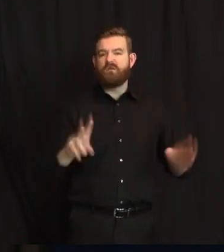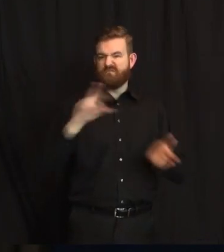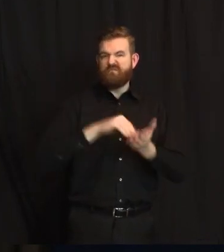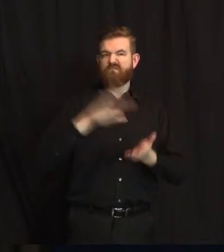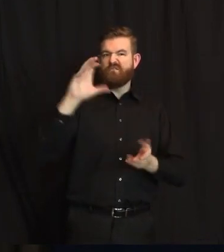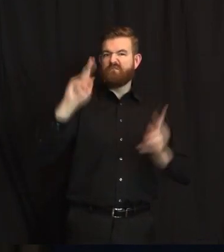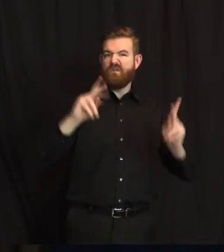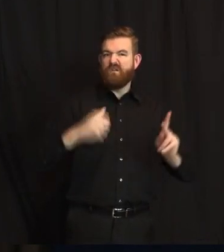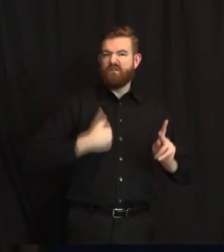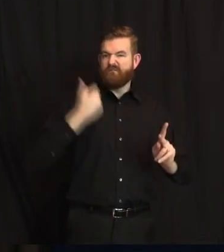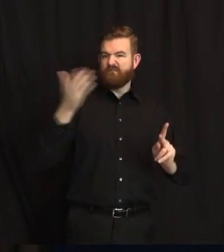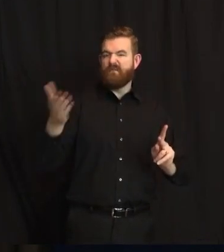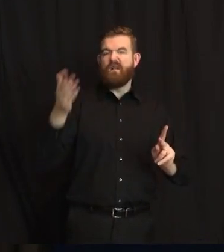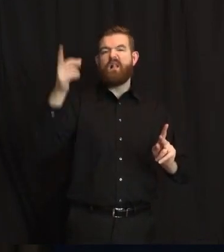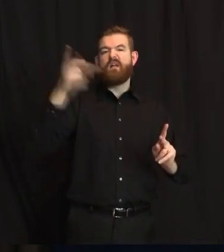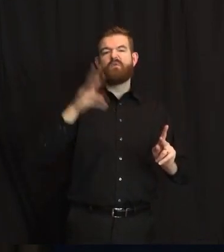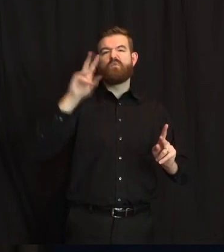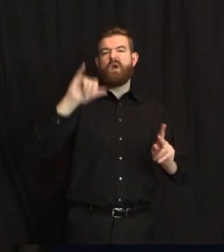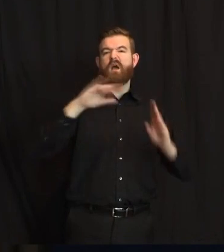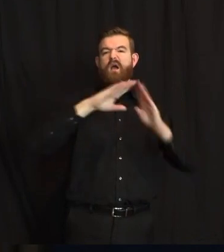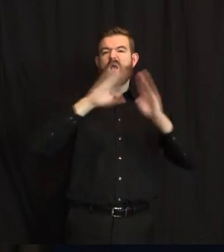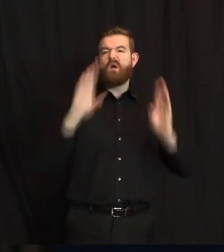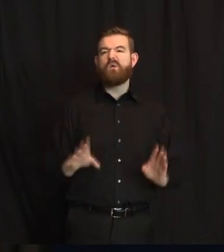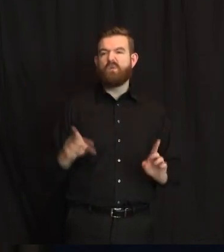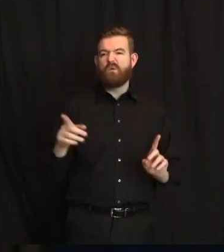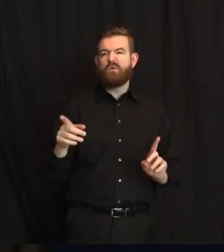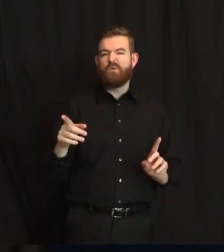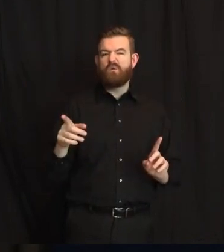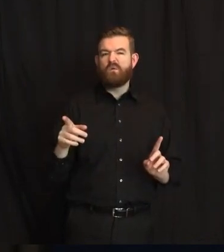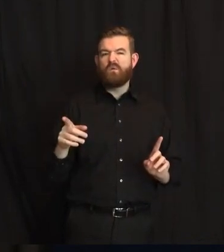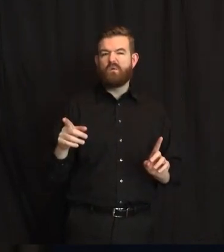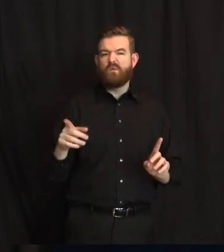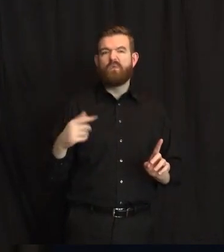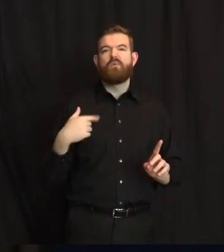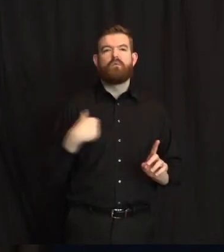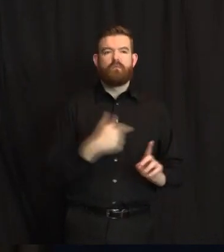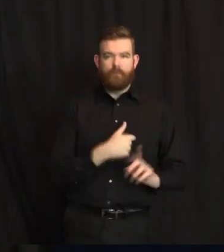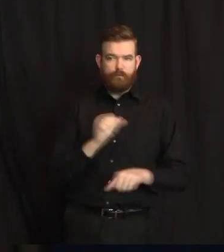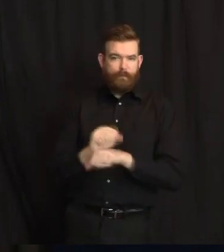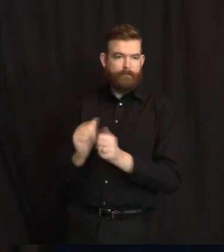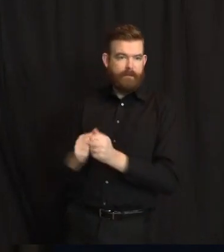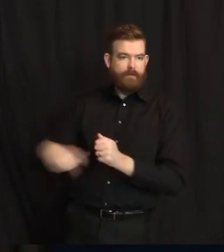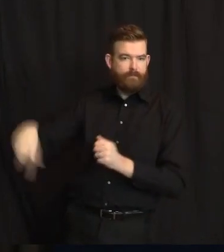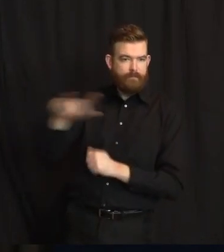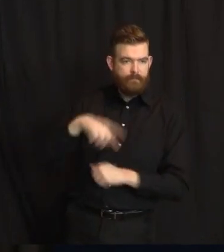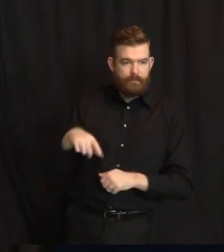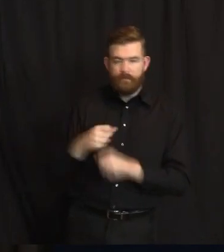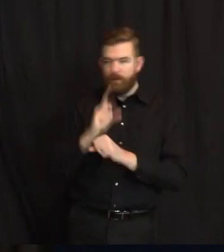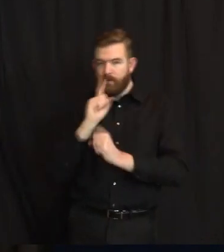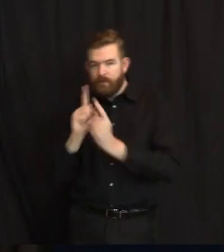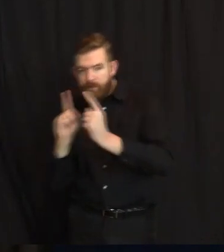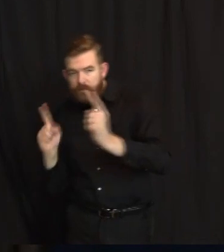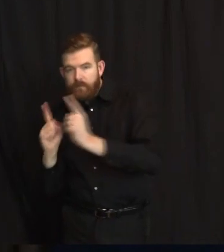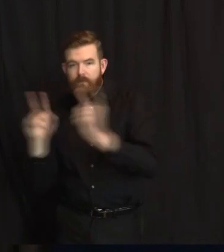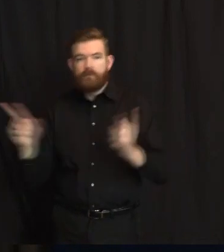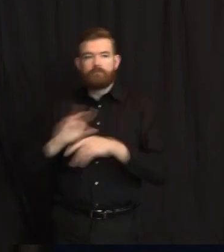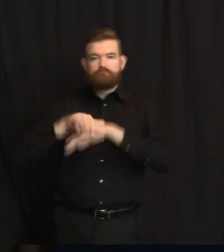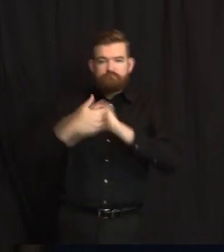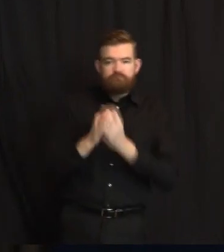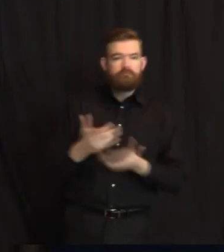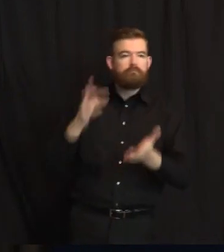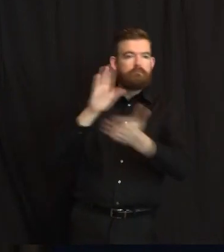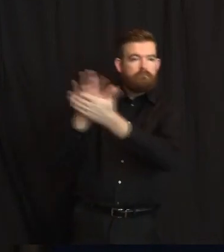day to ensure that they are implementing some of the same measures that we're doing in our facilities, and that includes health